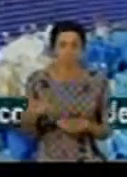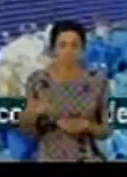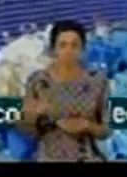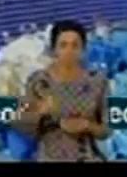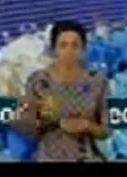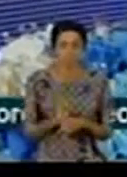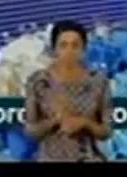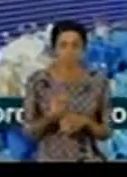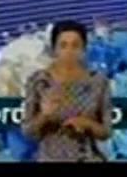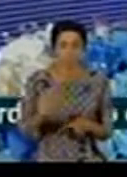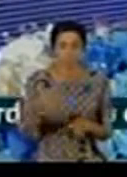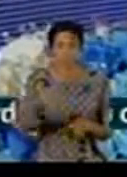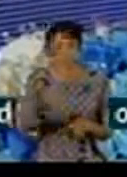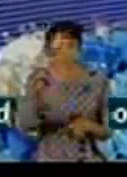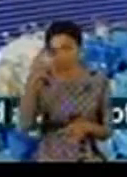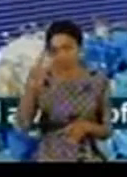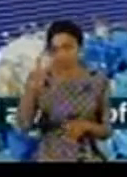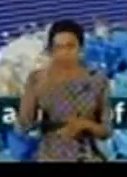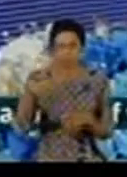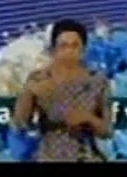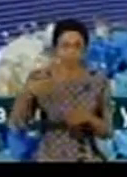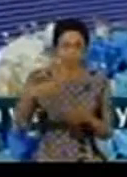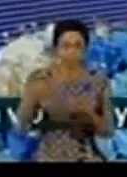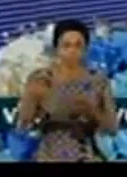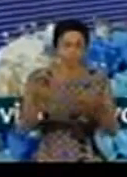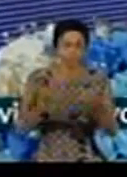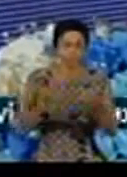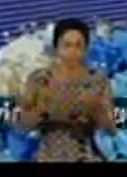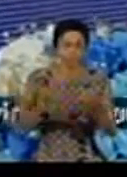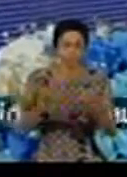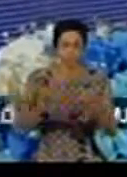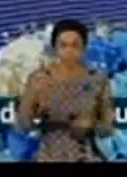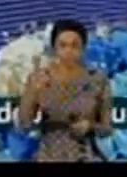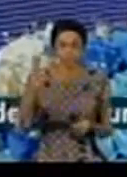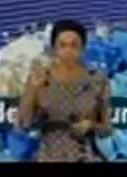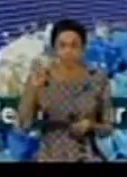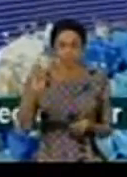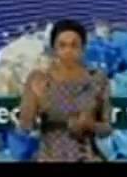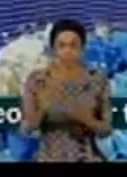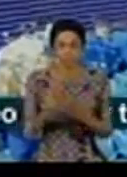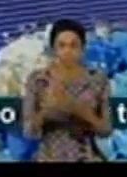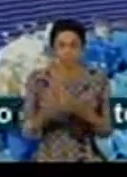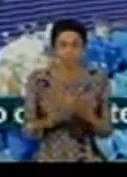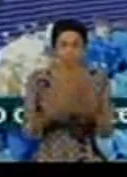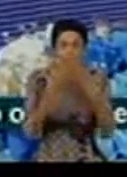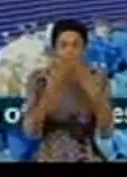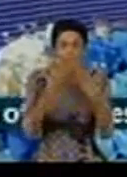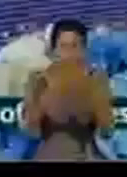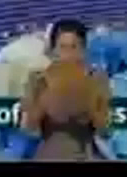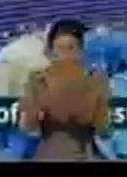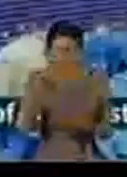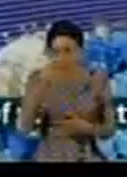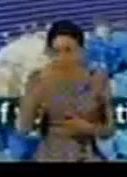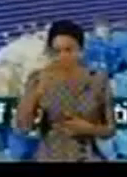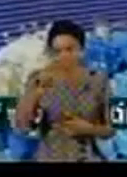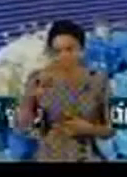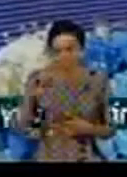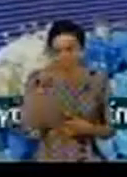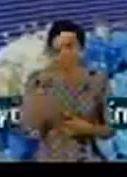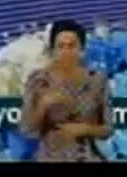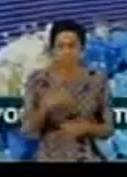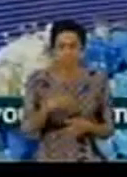representing. Please, you are all welcome in Jesus' name. Thank you very much, sir. You are welcome. We also have